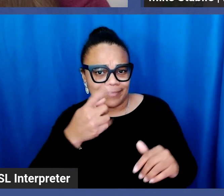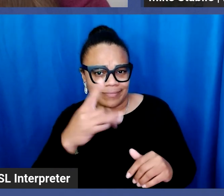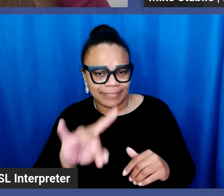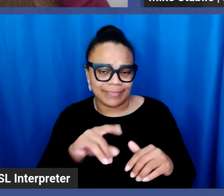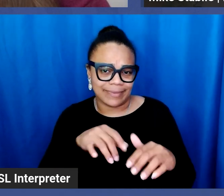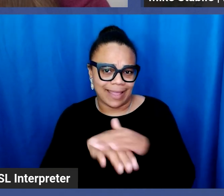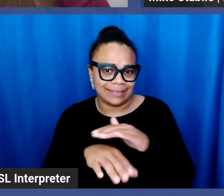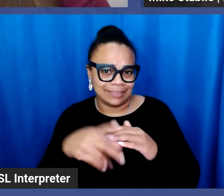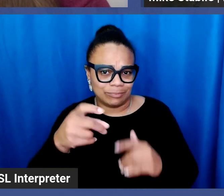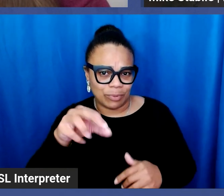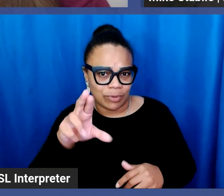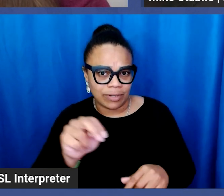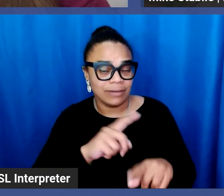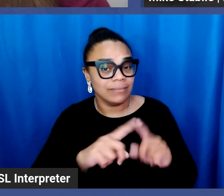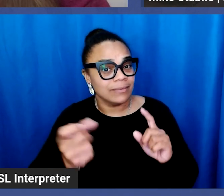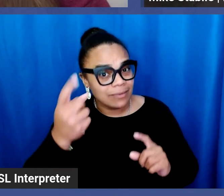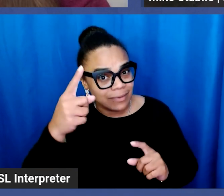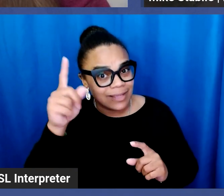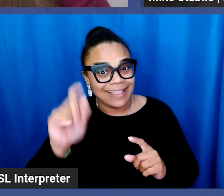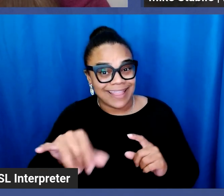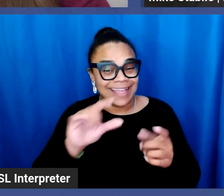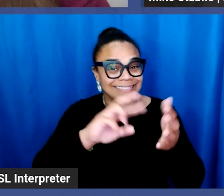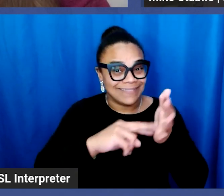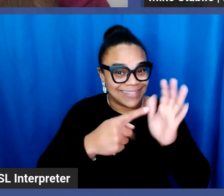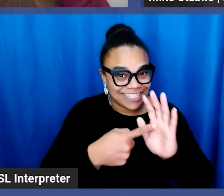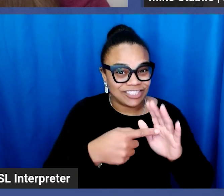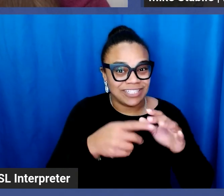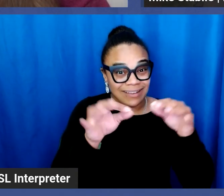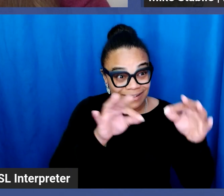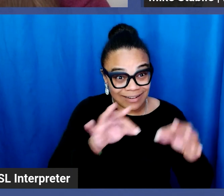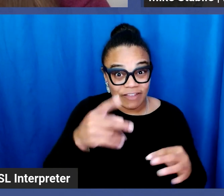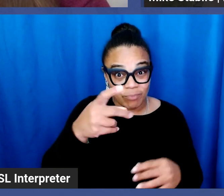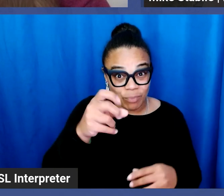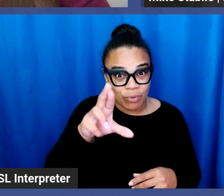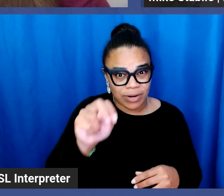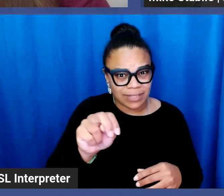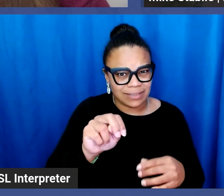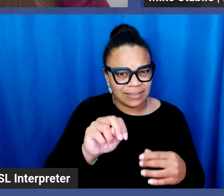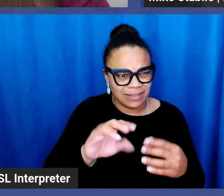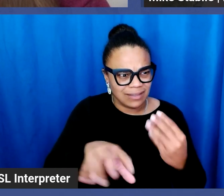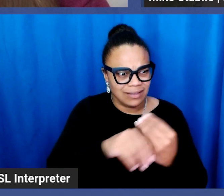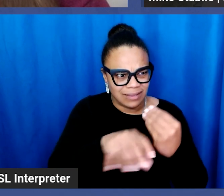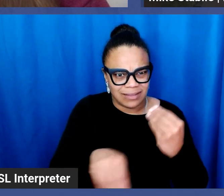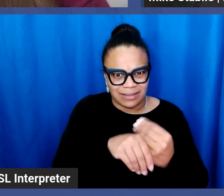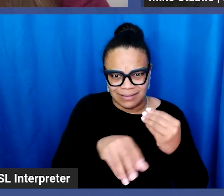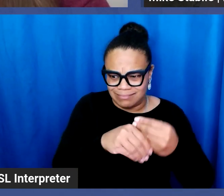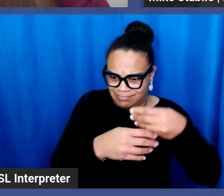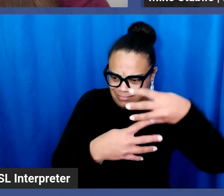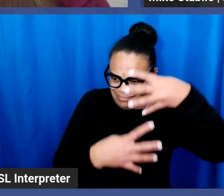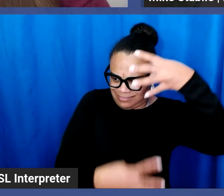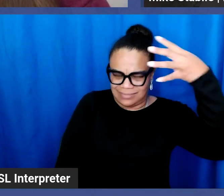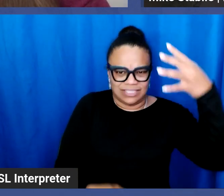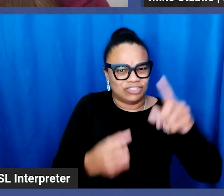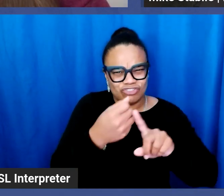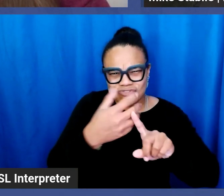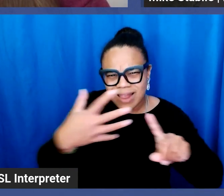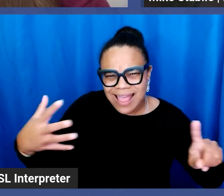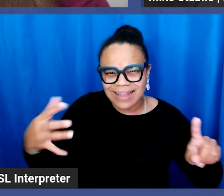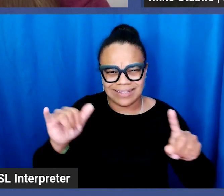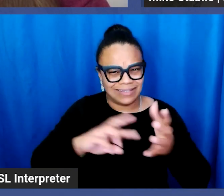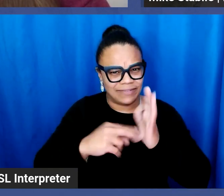of porn is being stretched to include almost anything that you can think of that falls outside of,